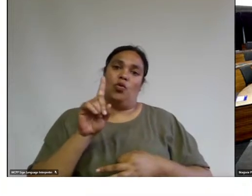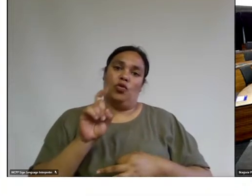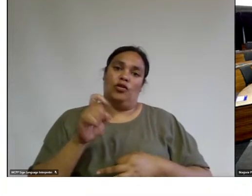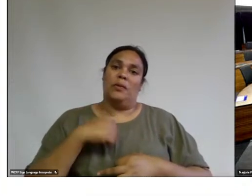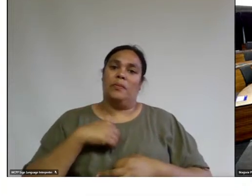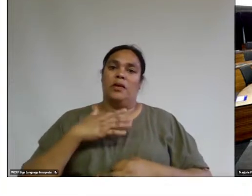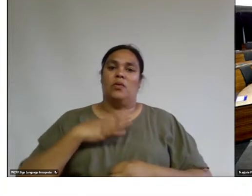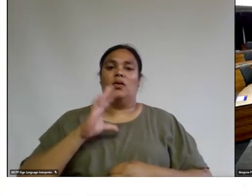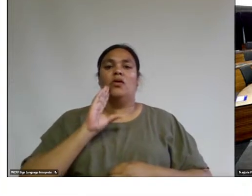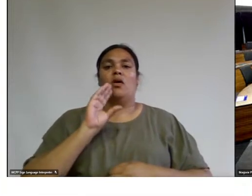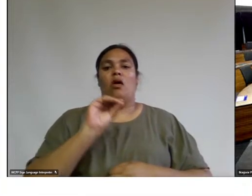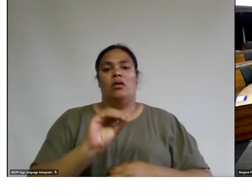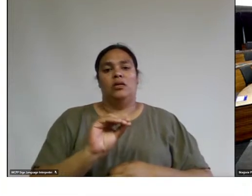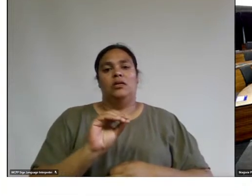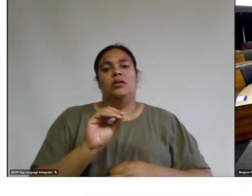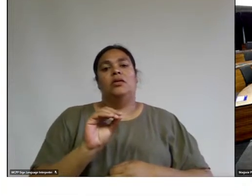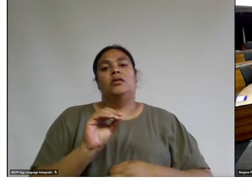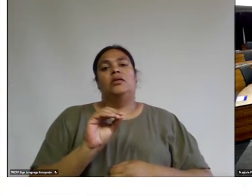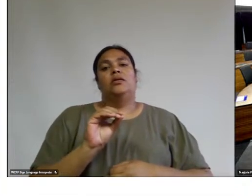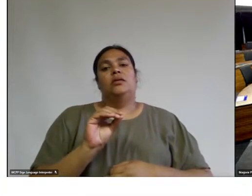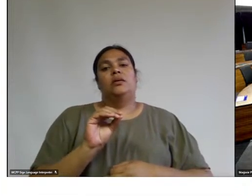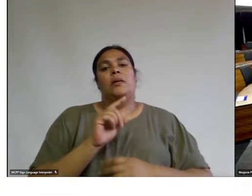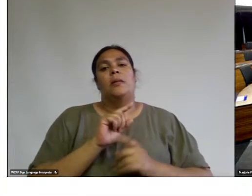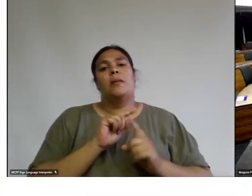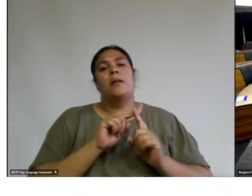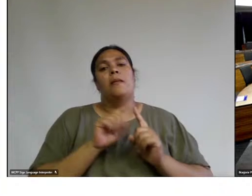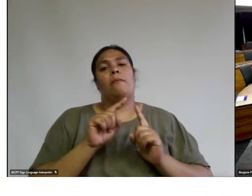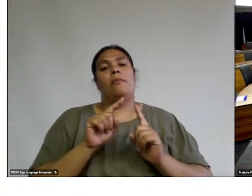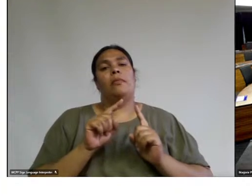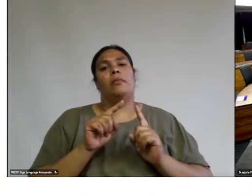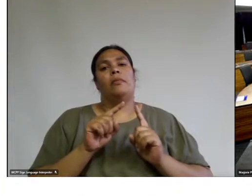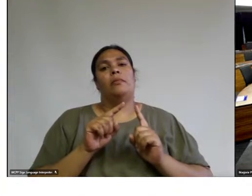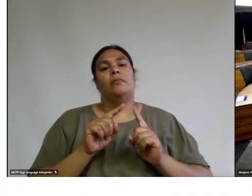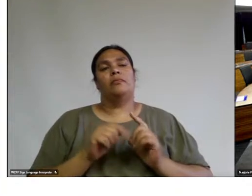going to pose. In terms of,